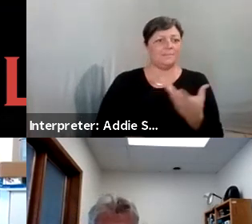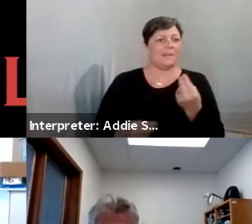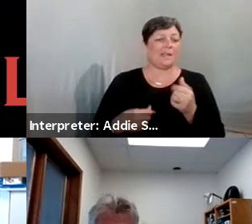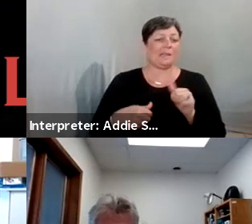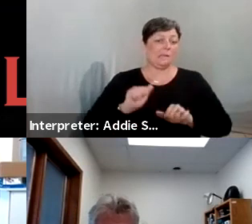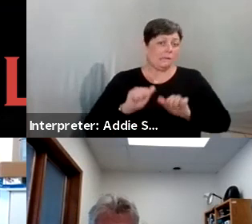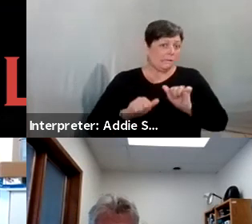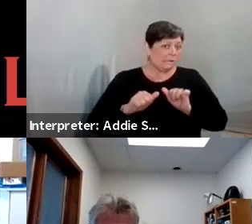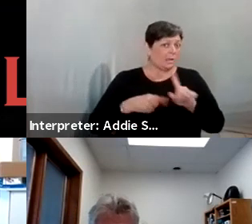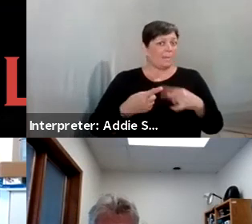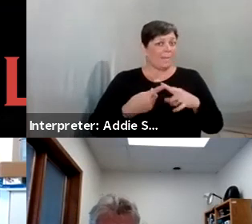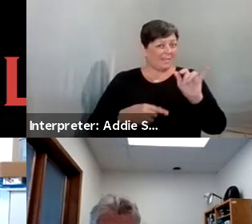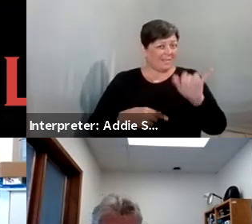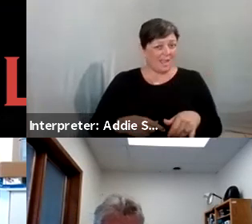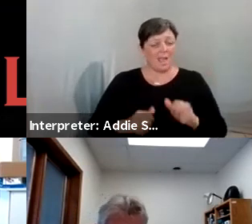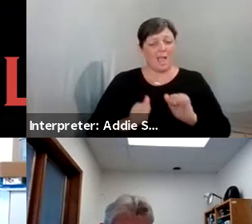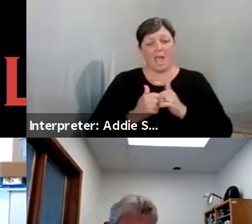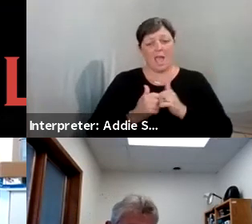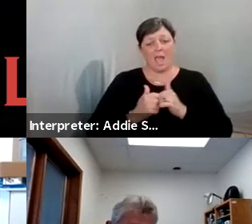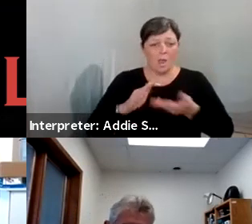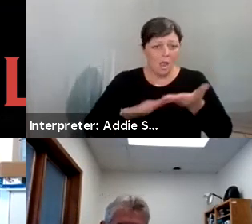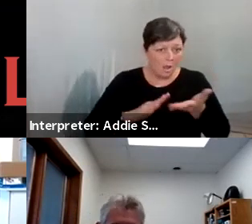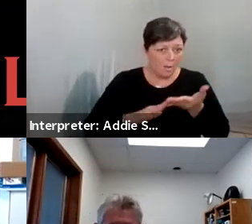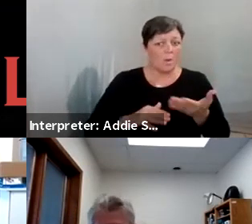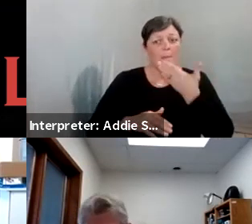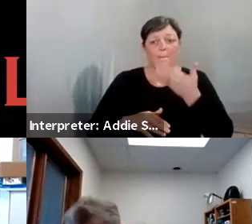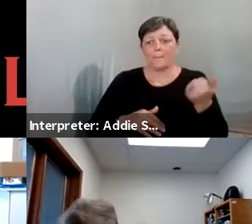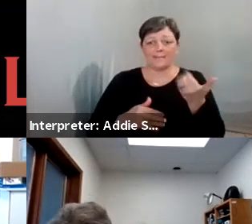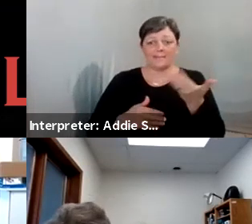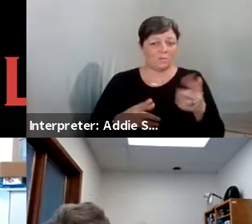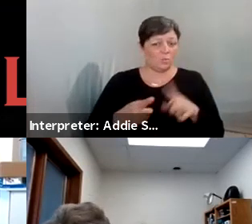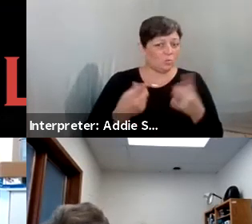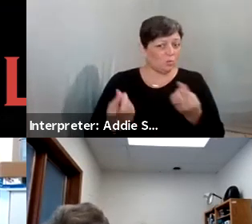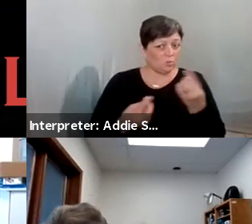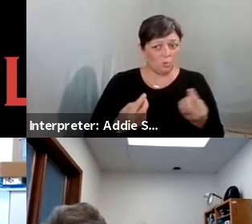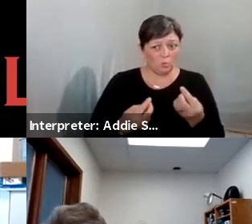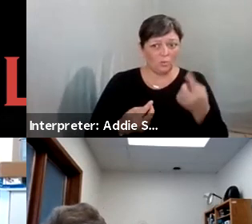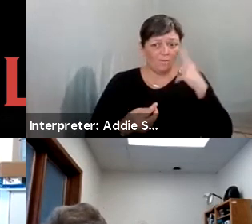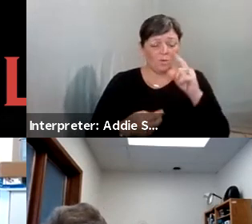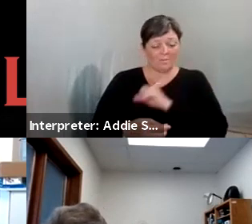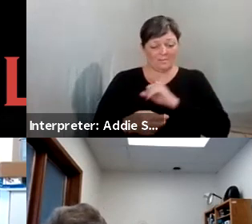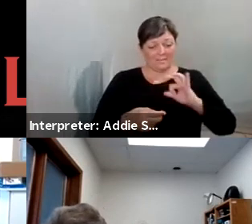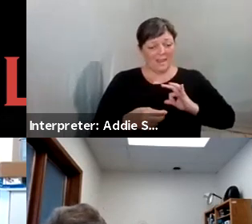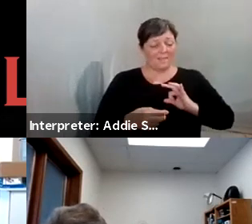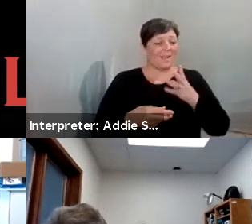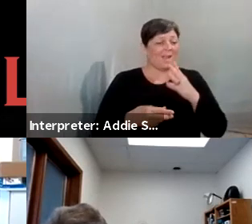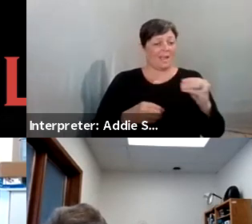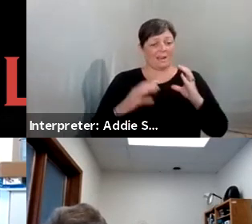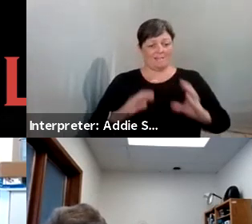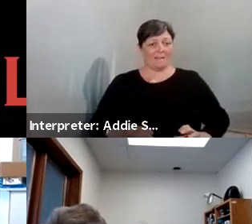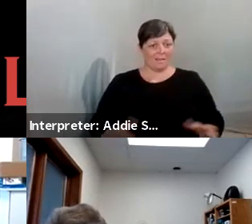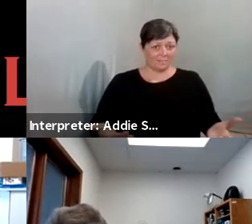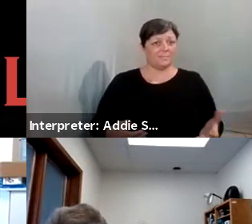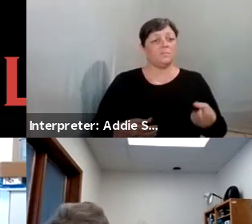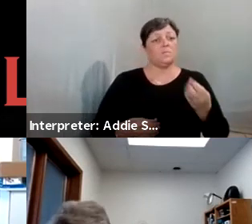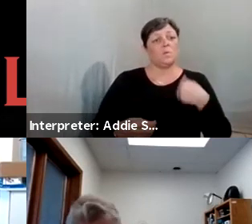hesitancy behind that. How do we operate? What are some of the best practices out there right now for staff and then consumers so